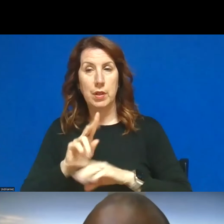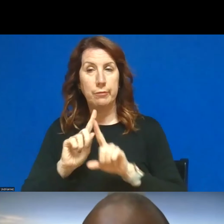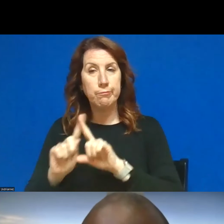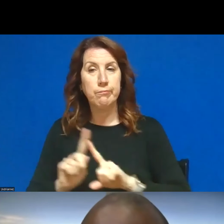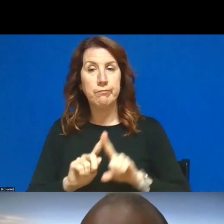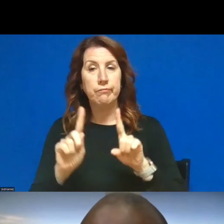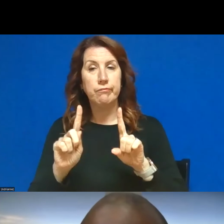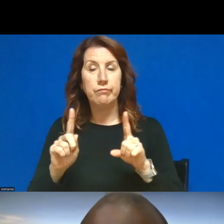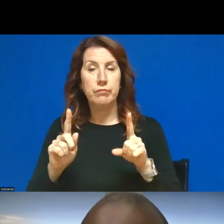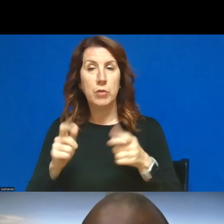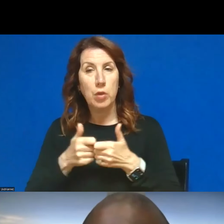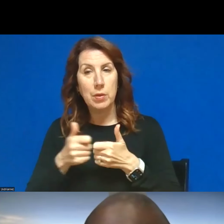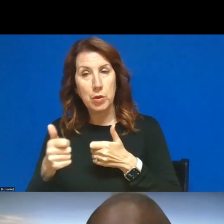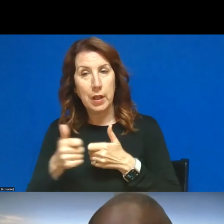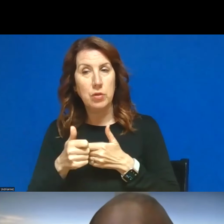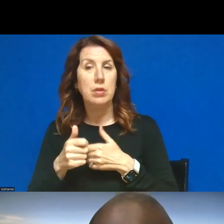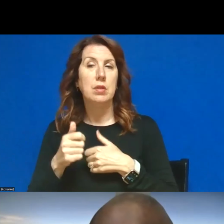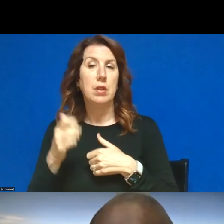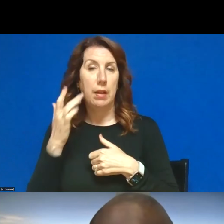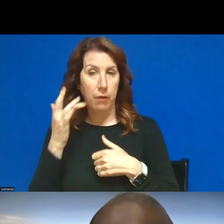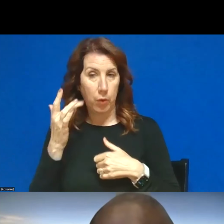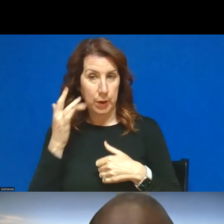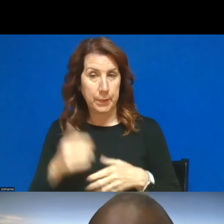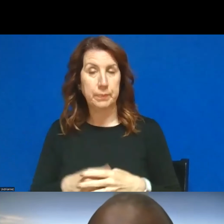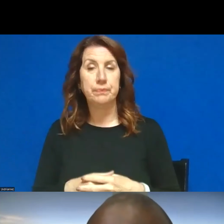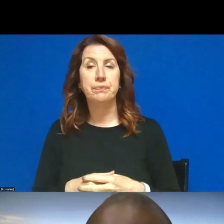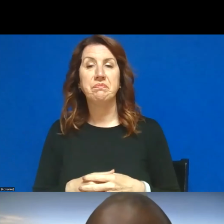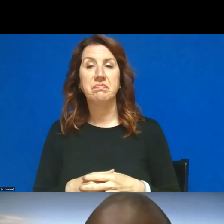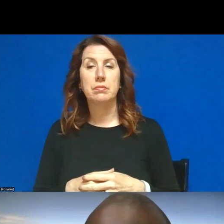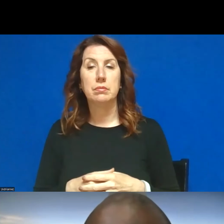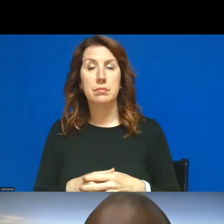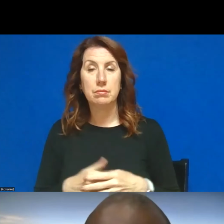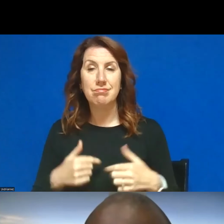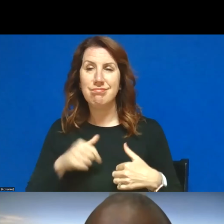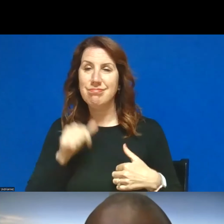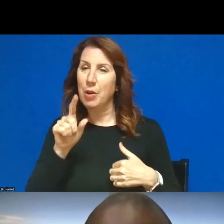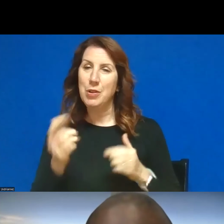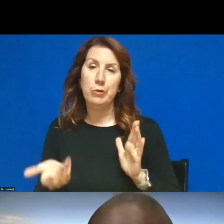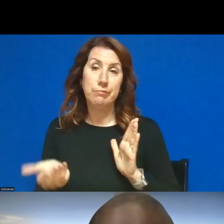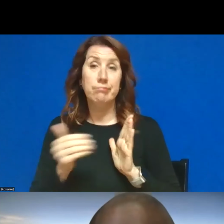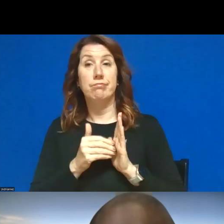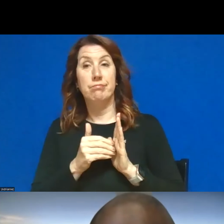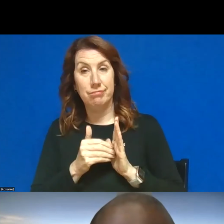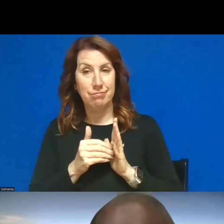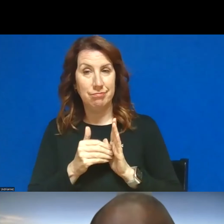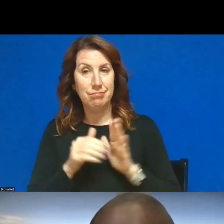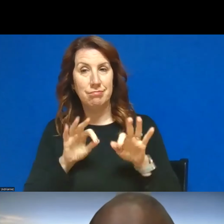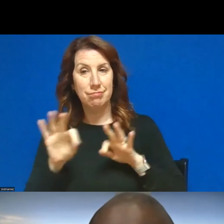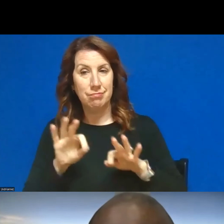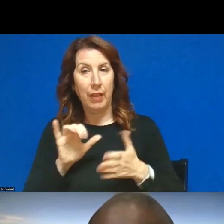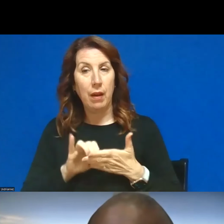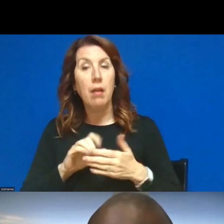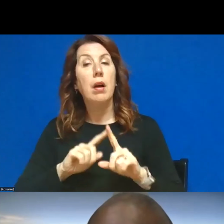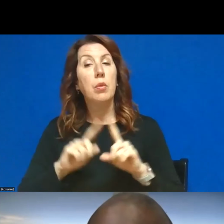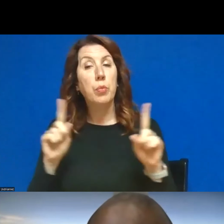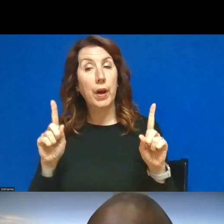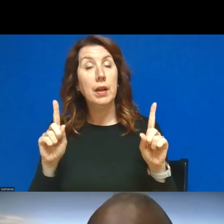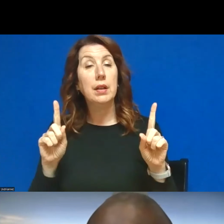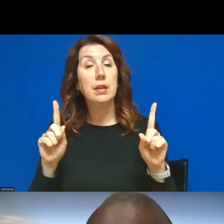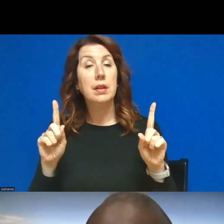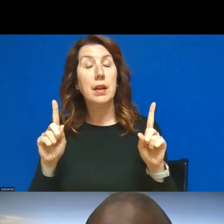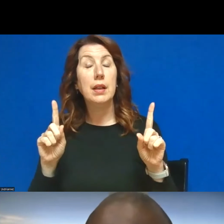of transportation in California. And so I don't need to rehash any of those, but it is really a